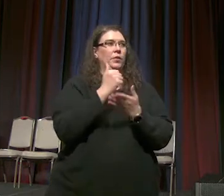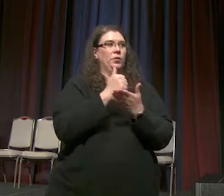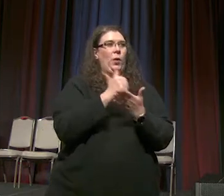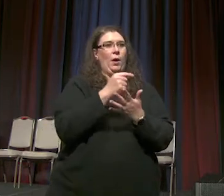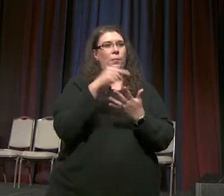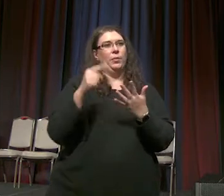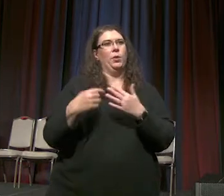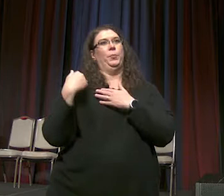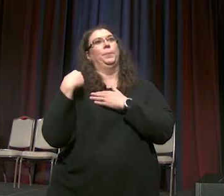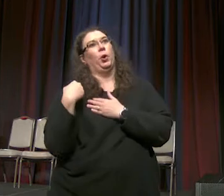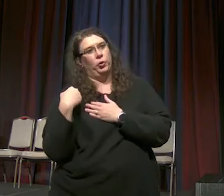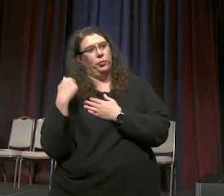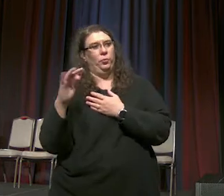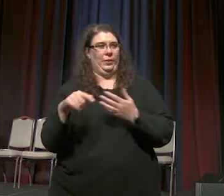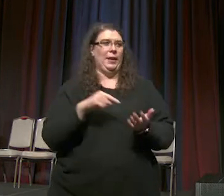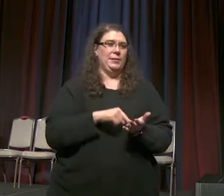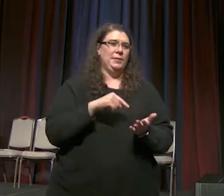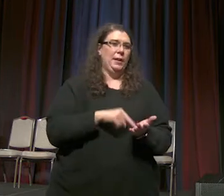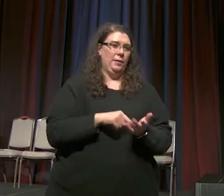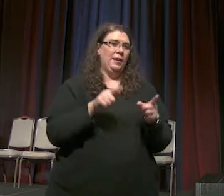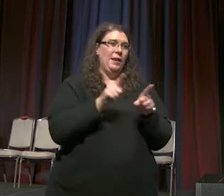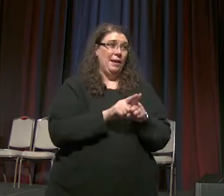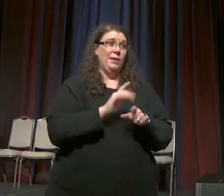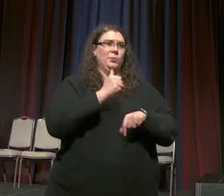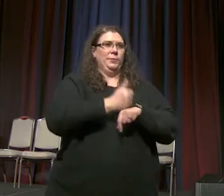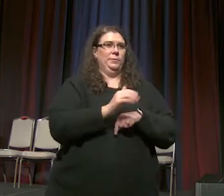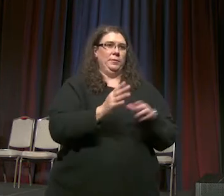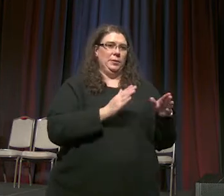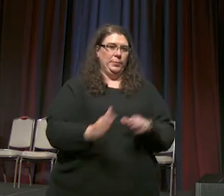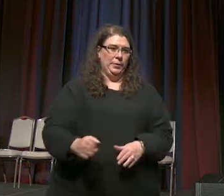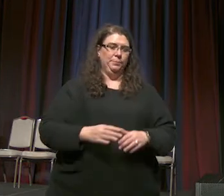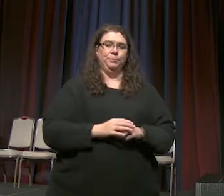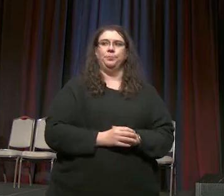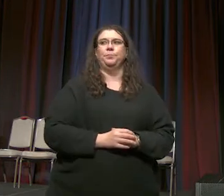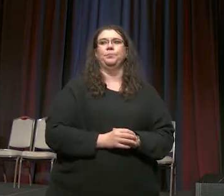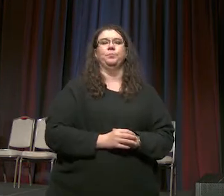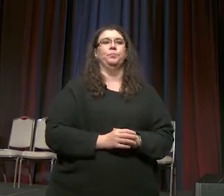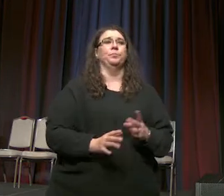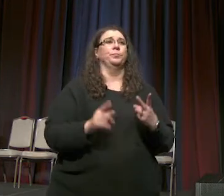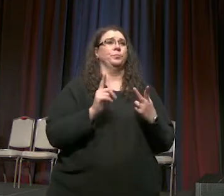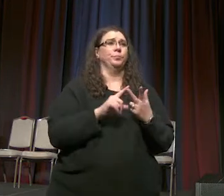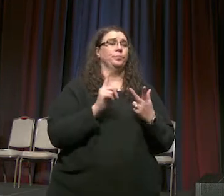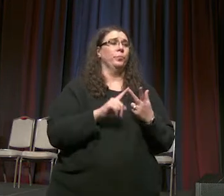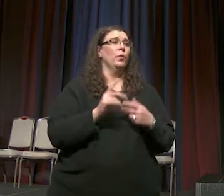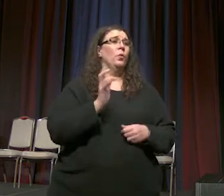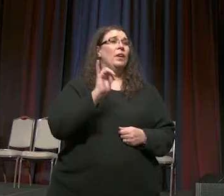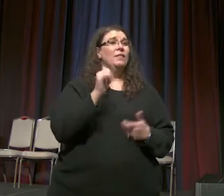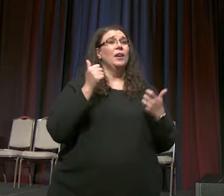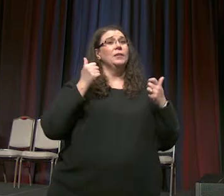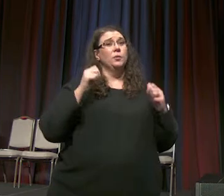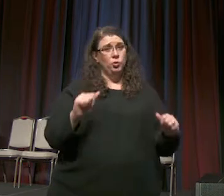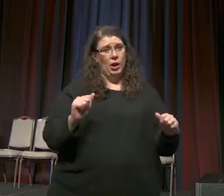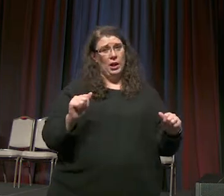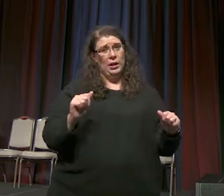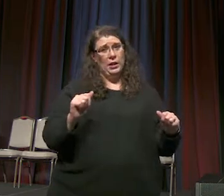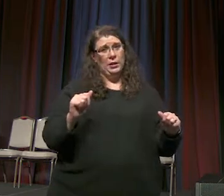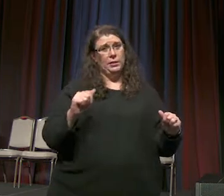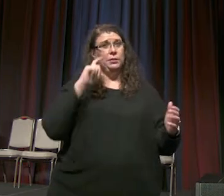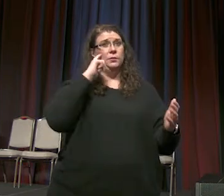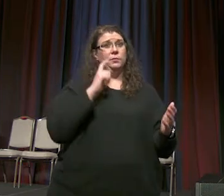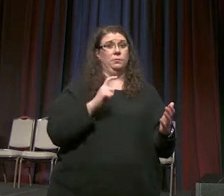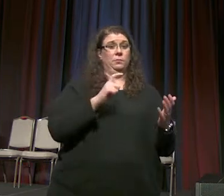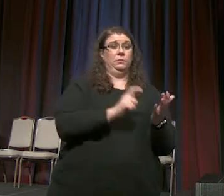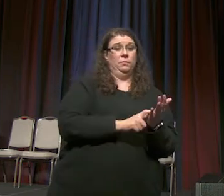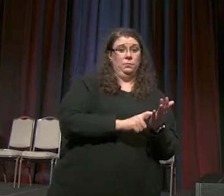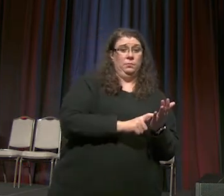those burdened with that debt as we build this plan. And we have also tried to